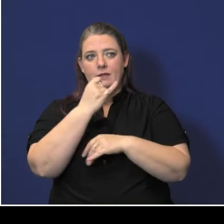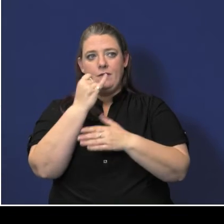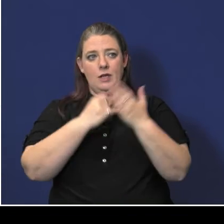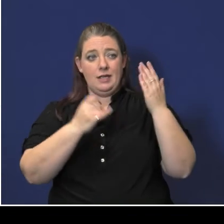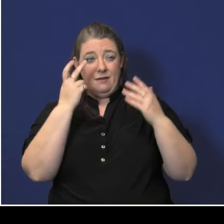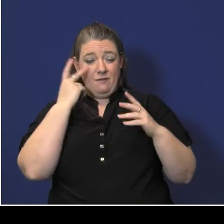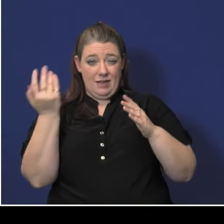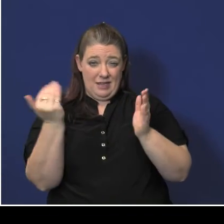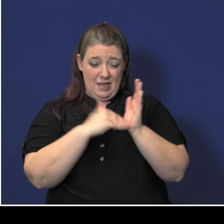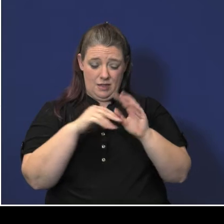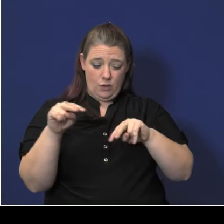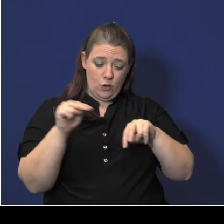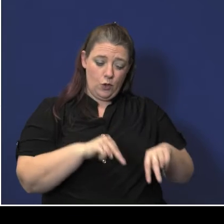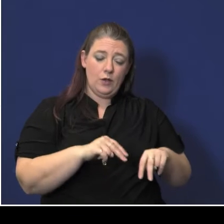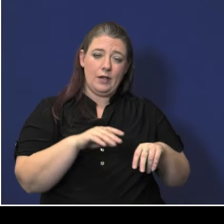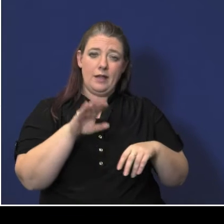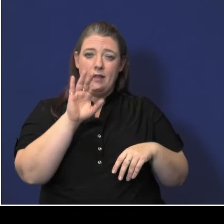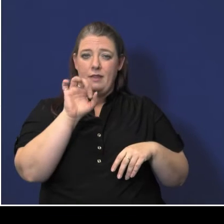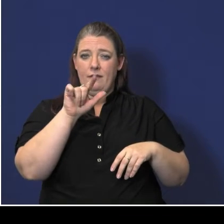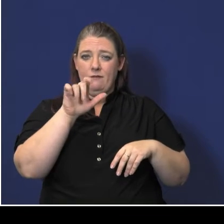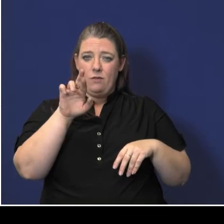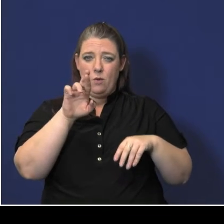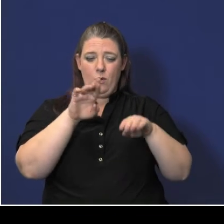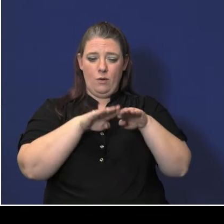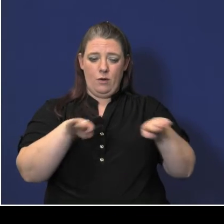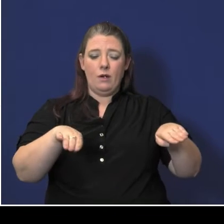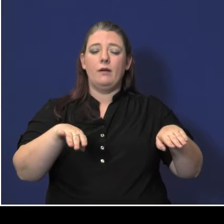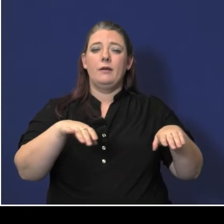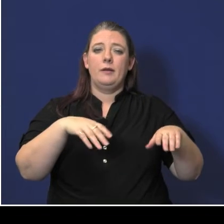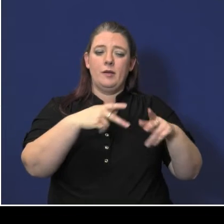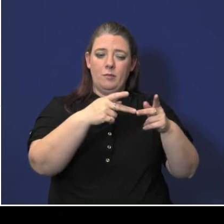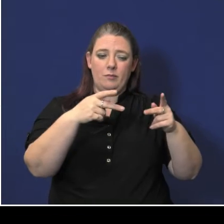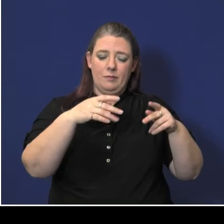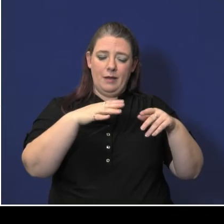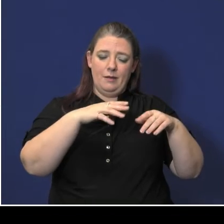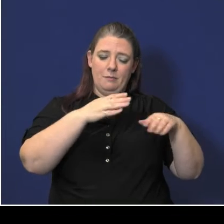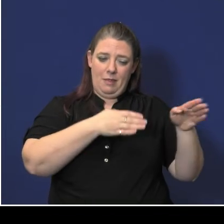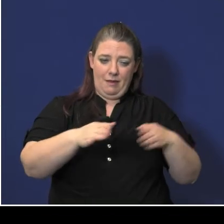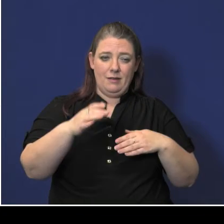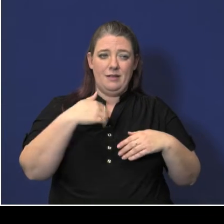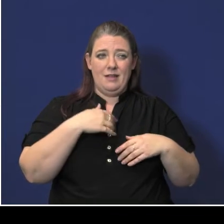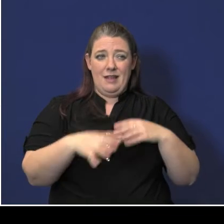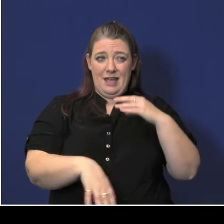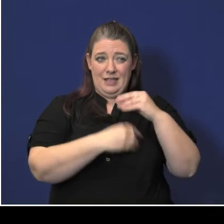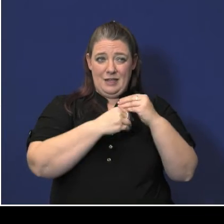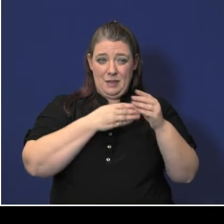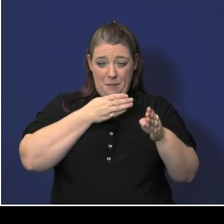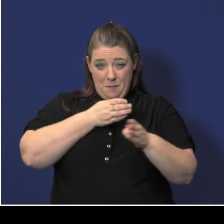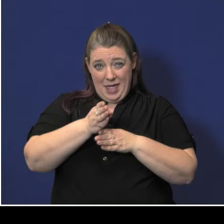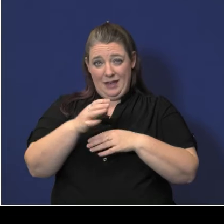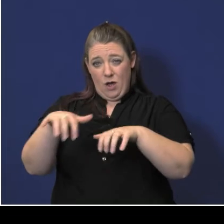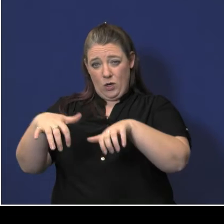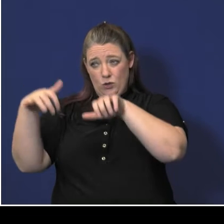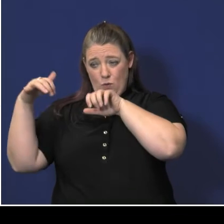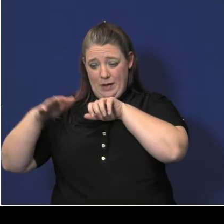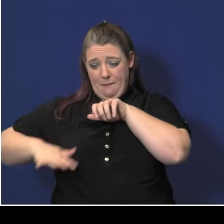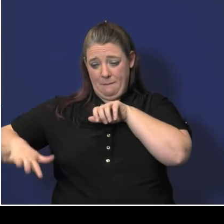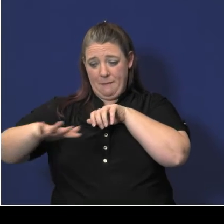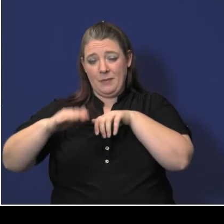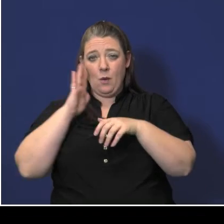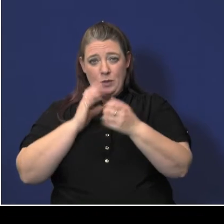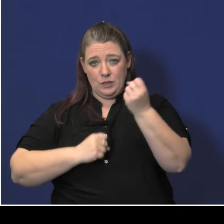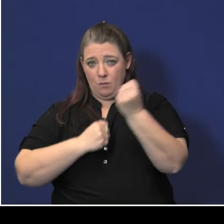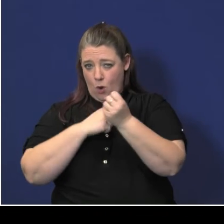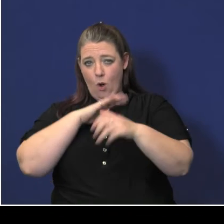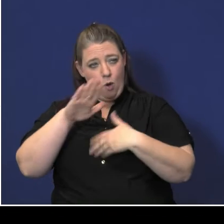real quick, we have those support spaces in addition to the main auditorium chamber that will support all of